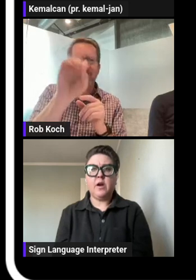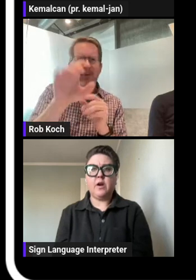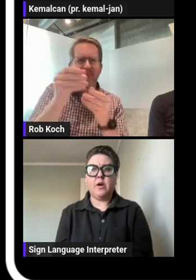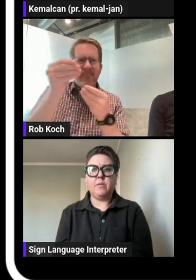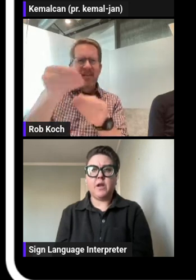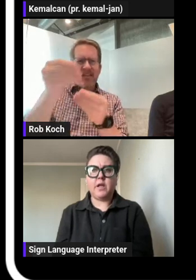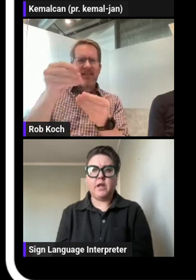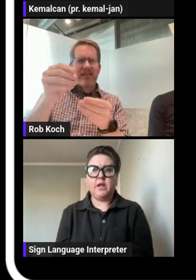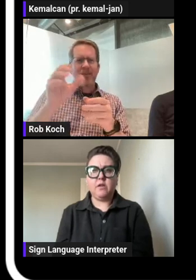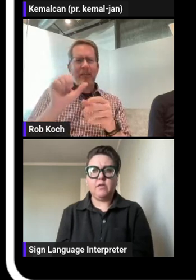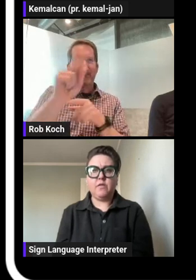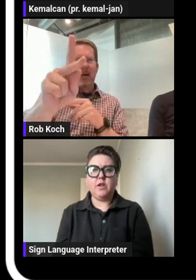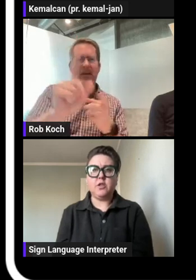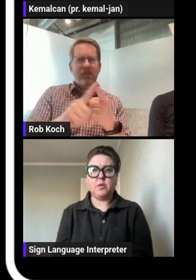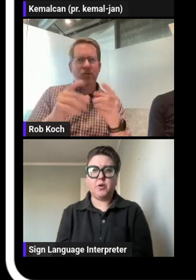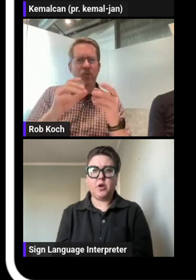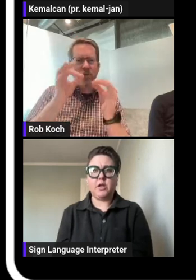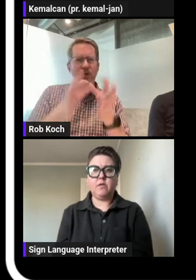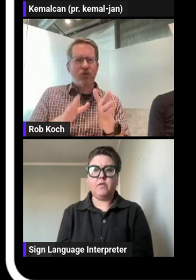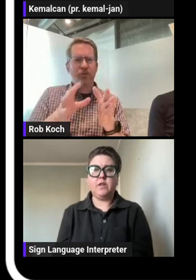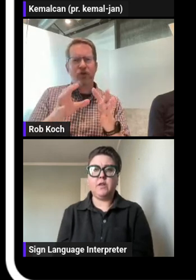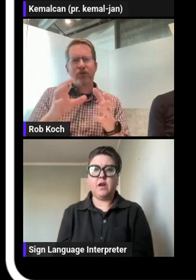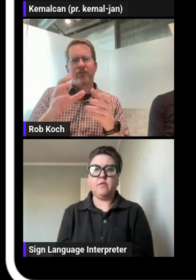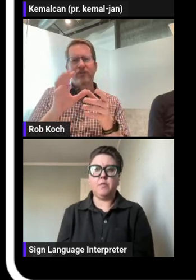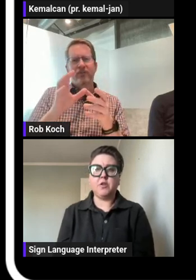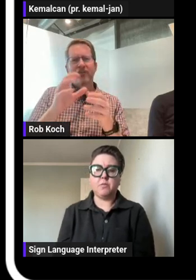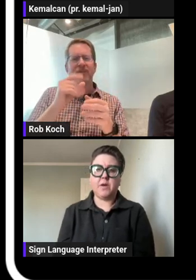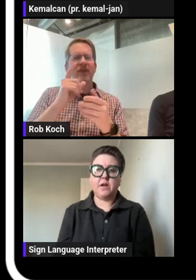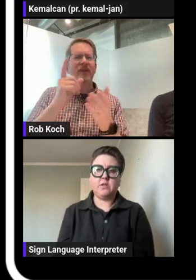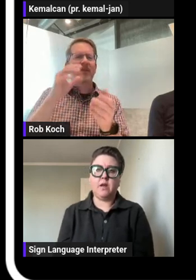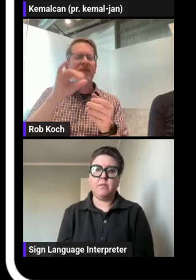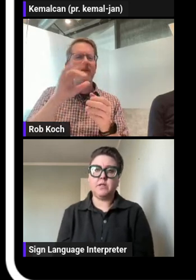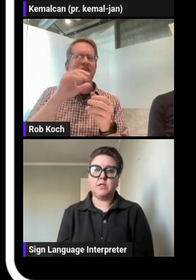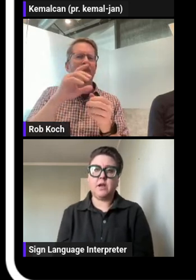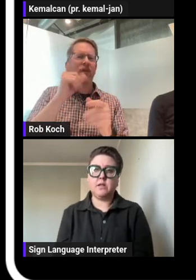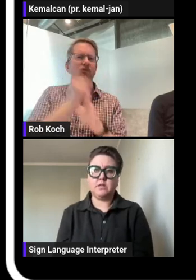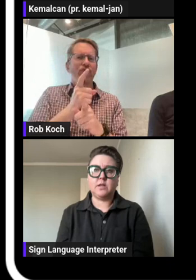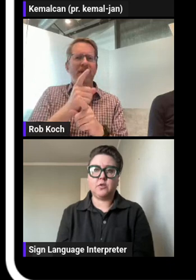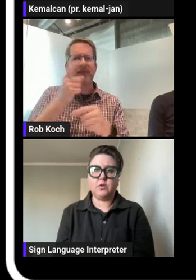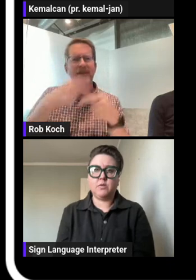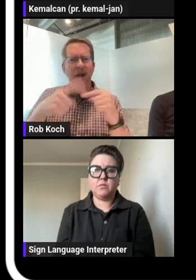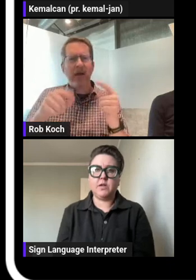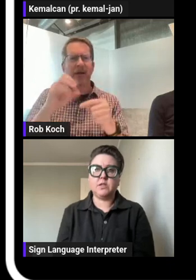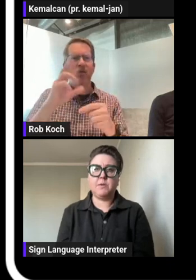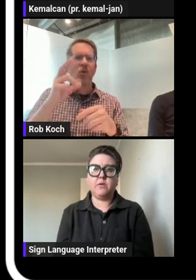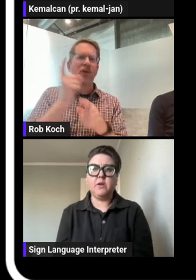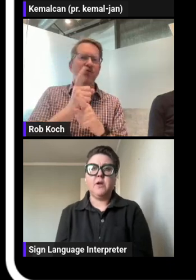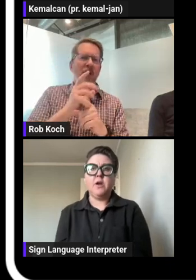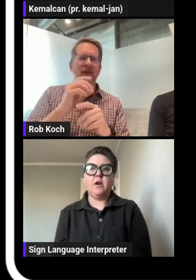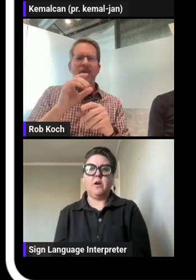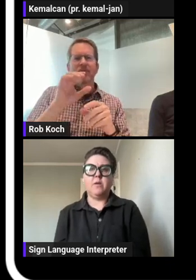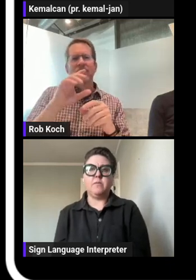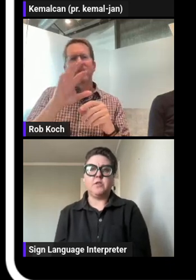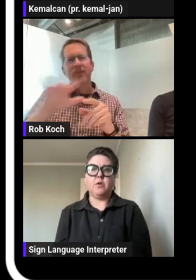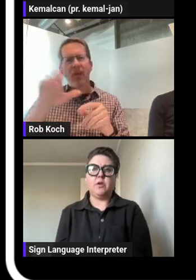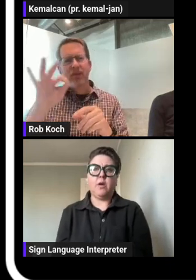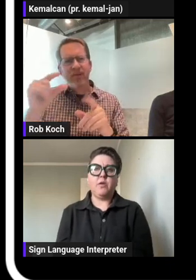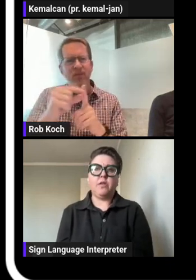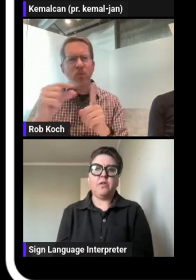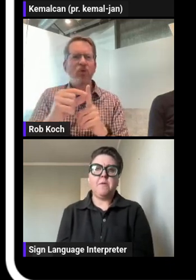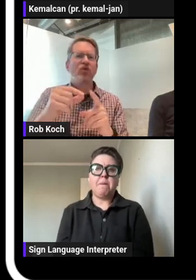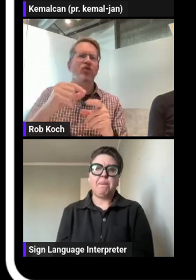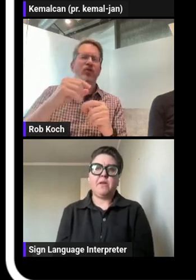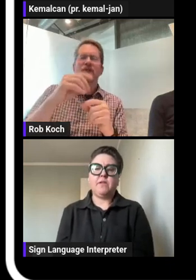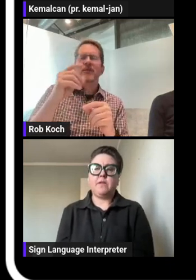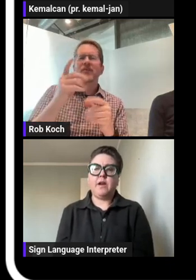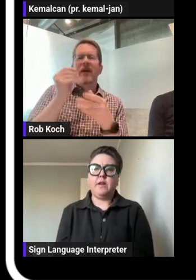wrong. Then I can give the interpreter, I can feed that information back to them and say, this is actually the right way it's spelled. So yeah,